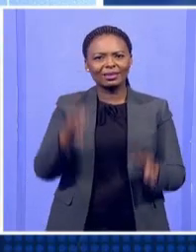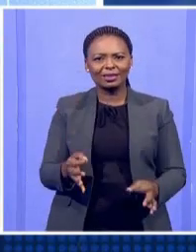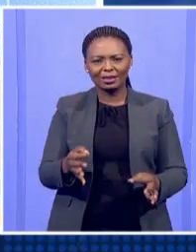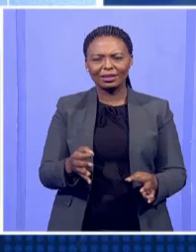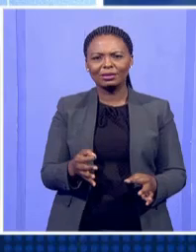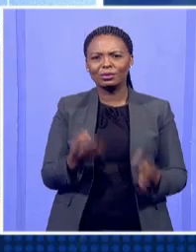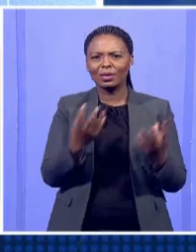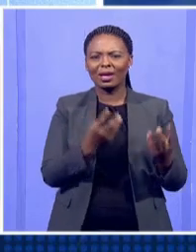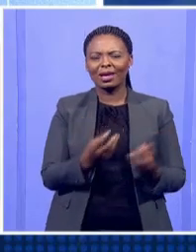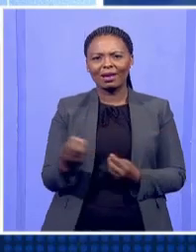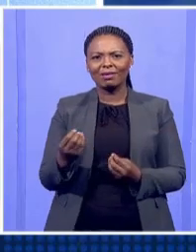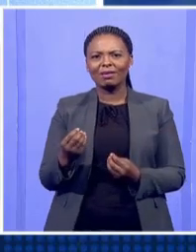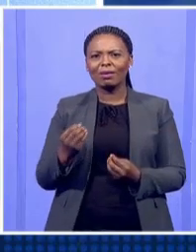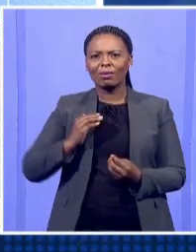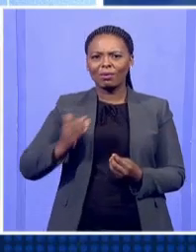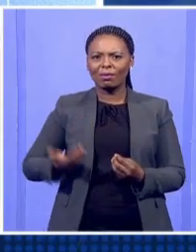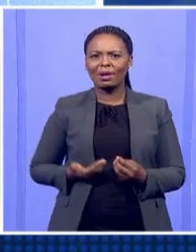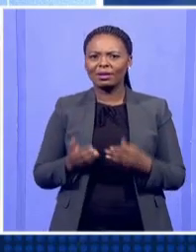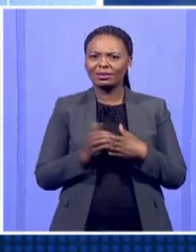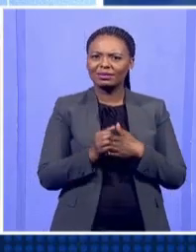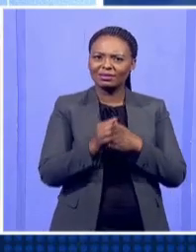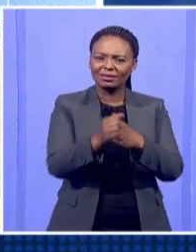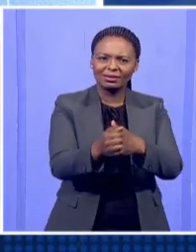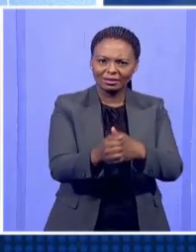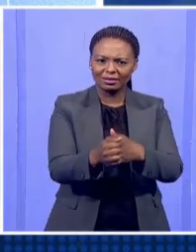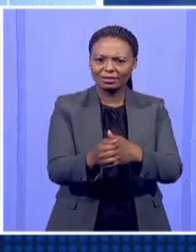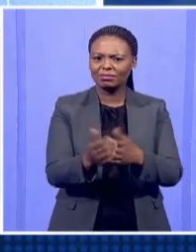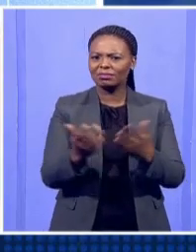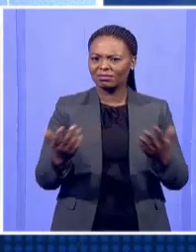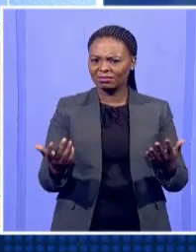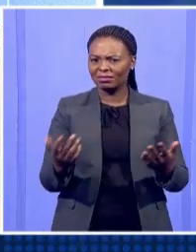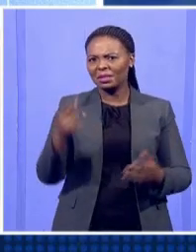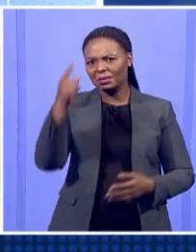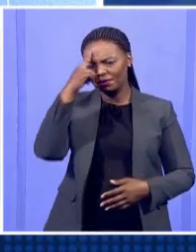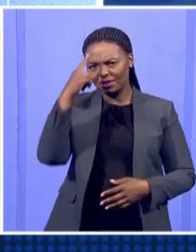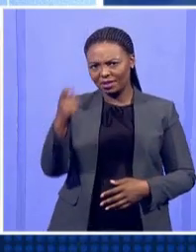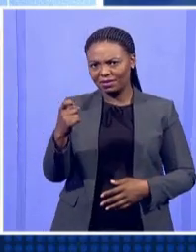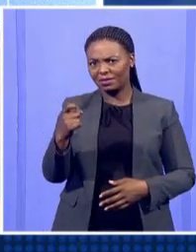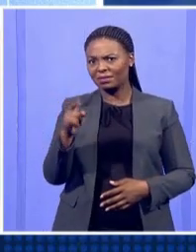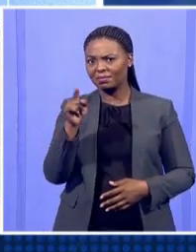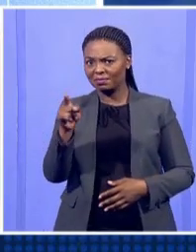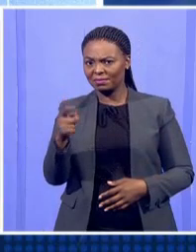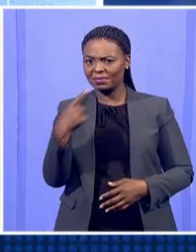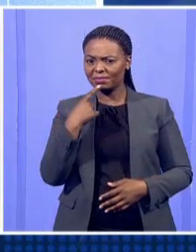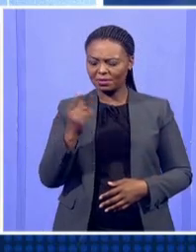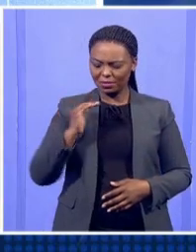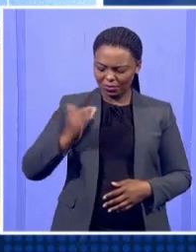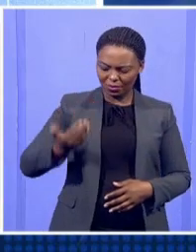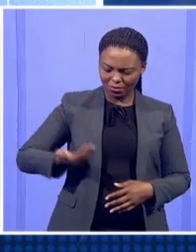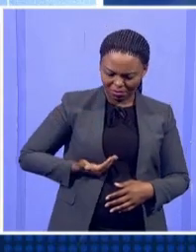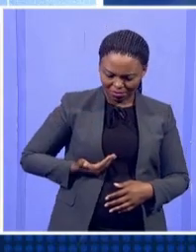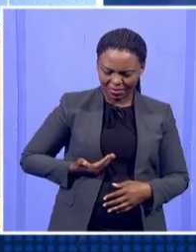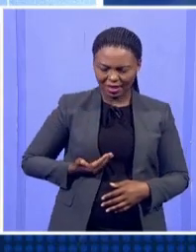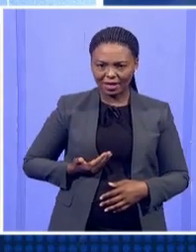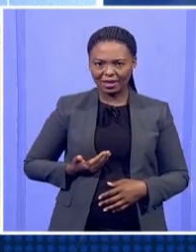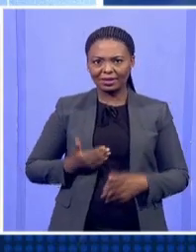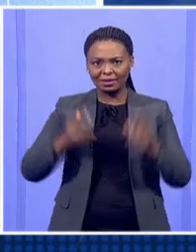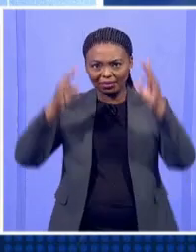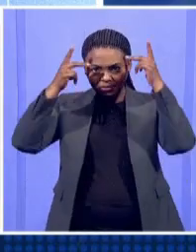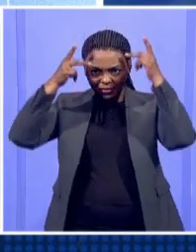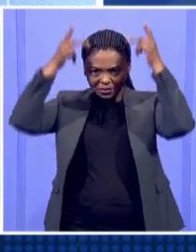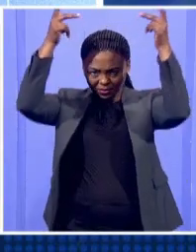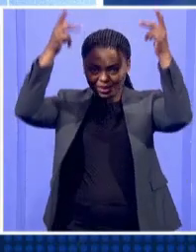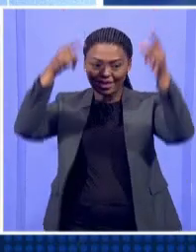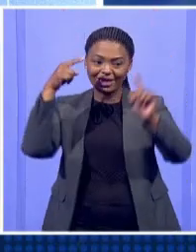leader, Pimani, and you'll correct me if I'm wrong here, has been the belief that a female rain queen has the power to be